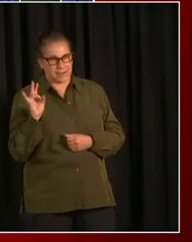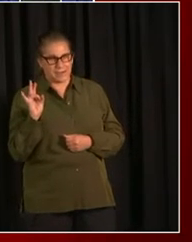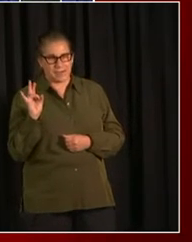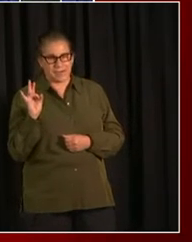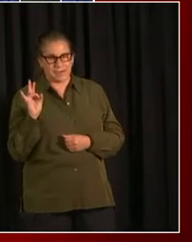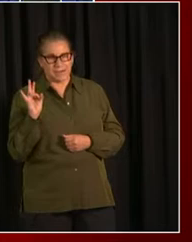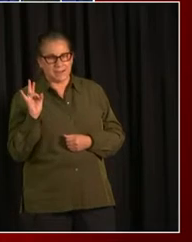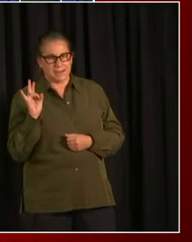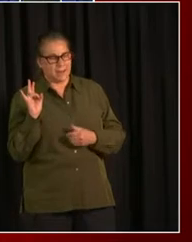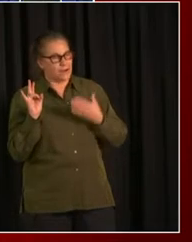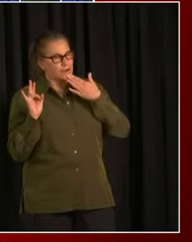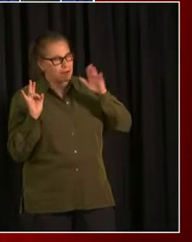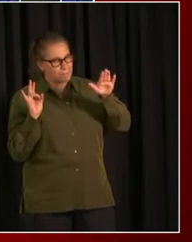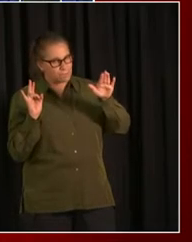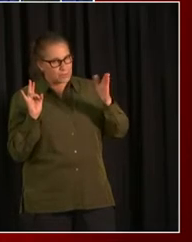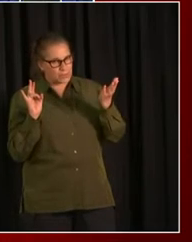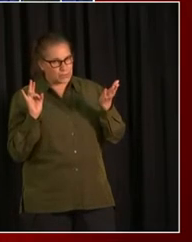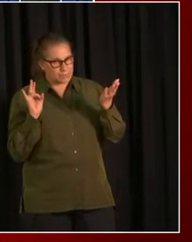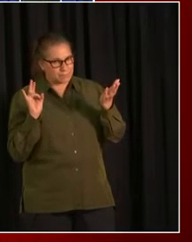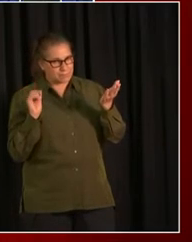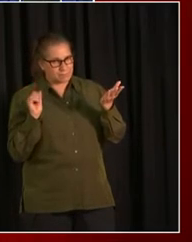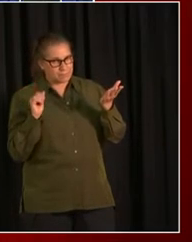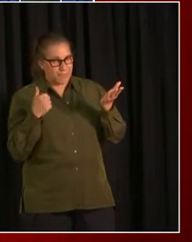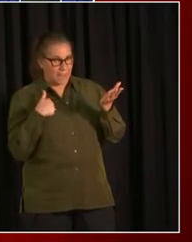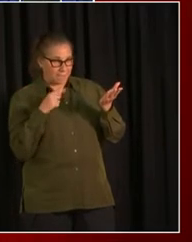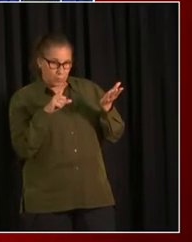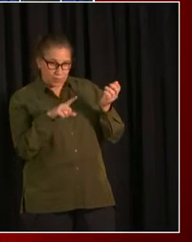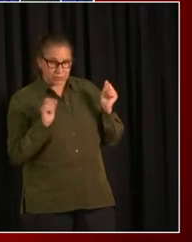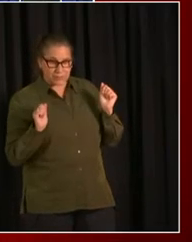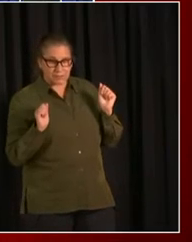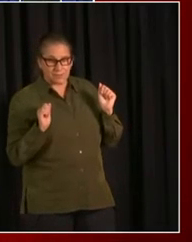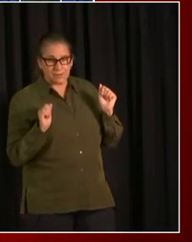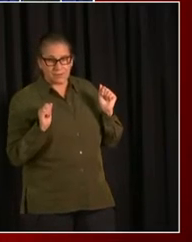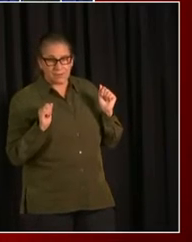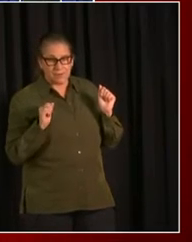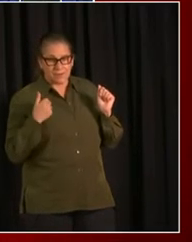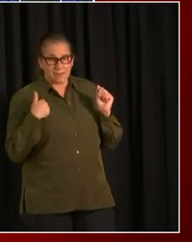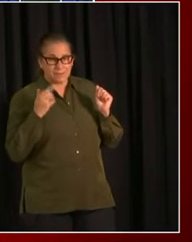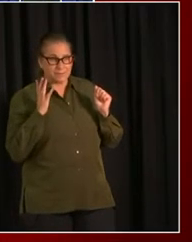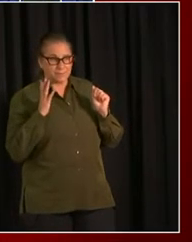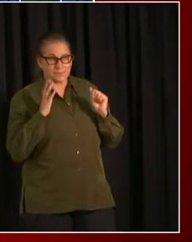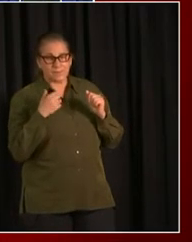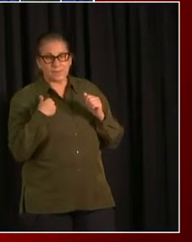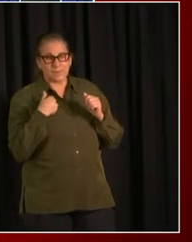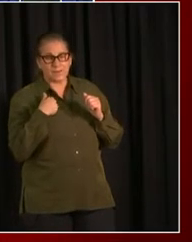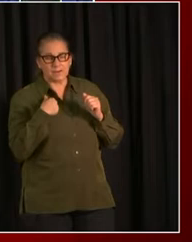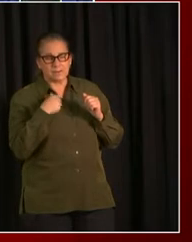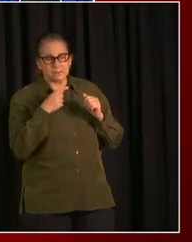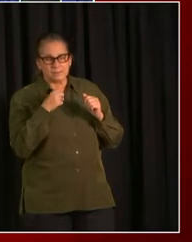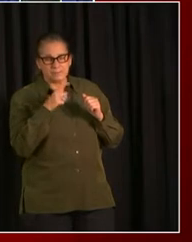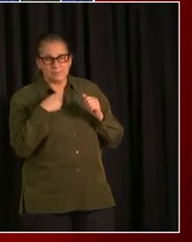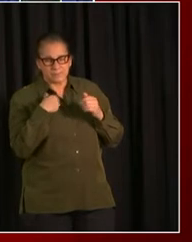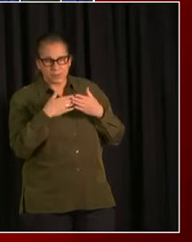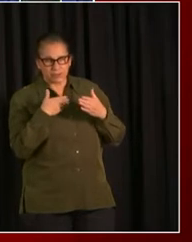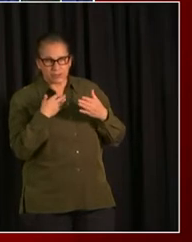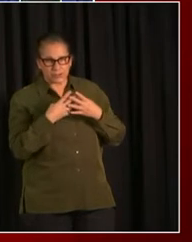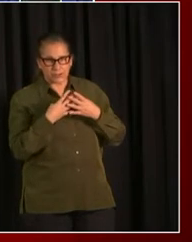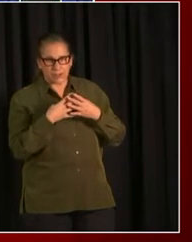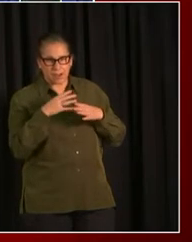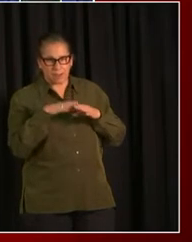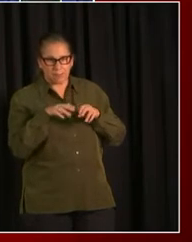Good afternoon. My question was being pre-screened, so I didn't hear who was on the panel, but I did hear